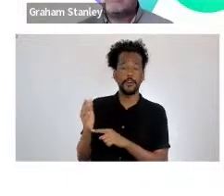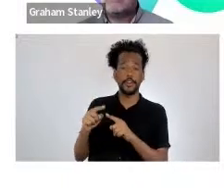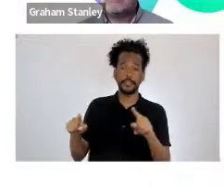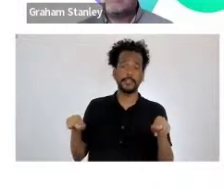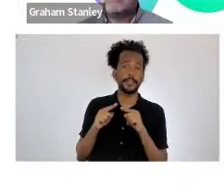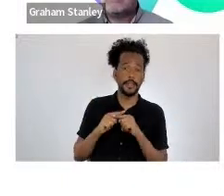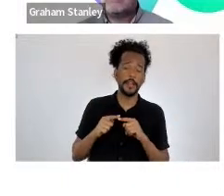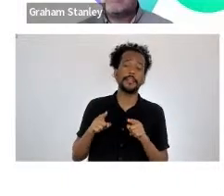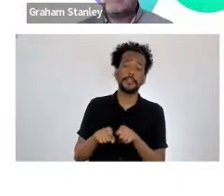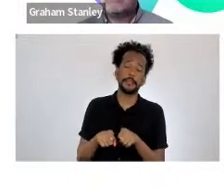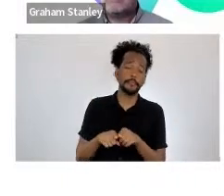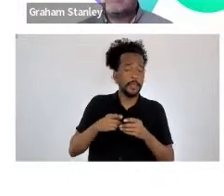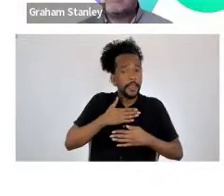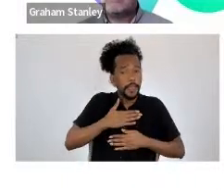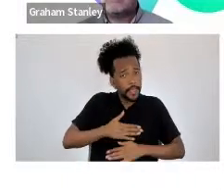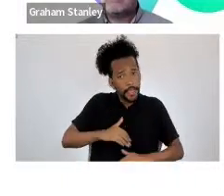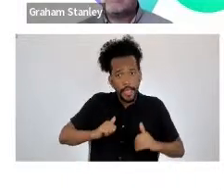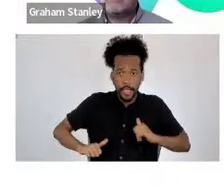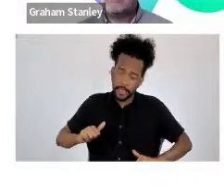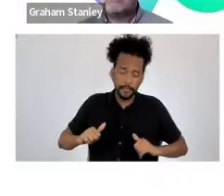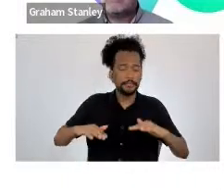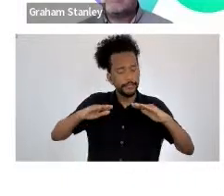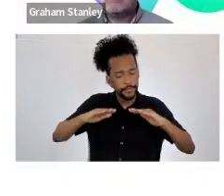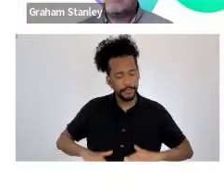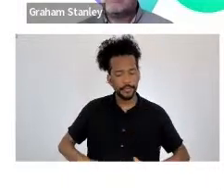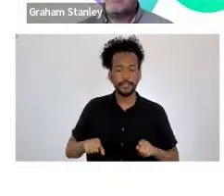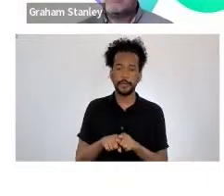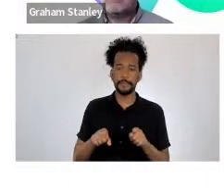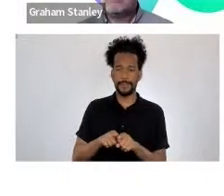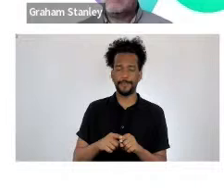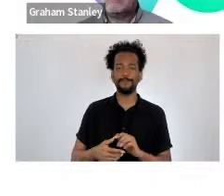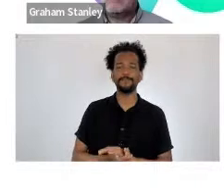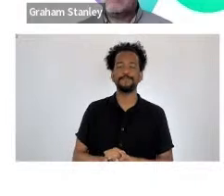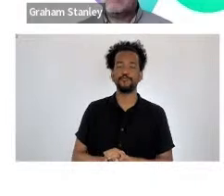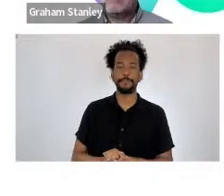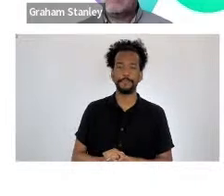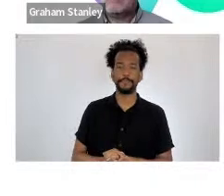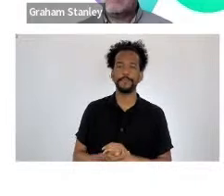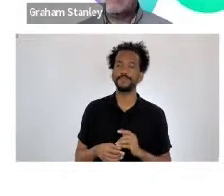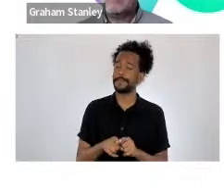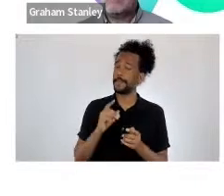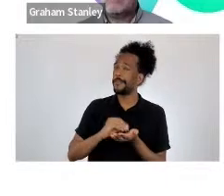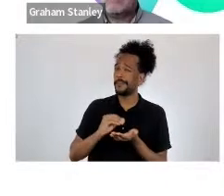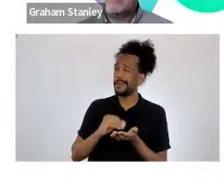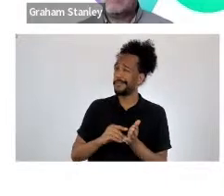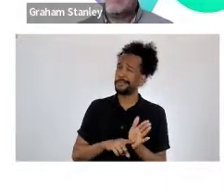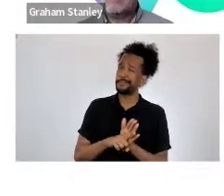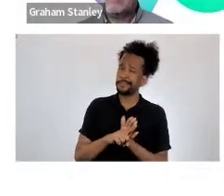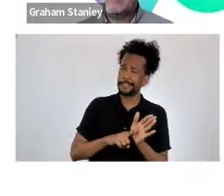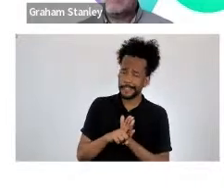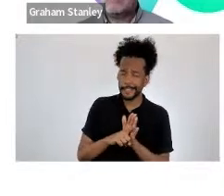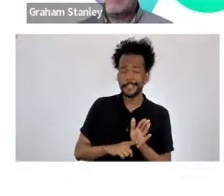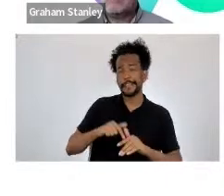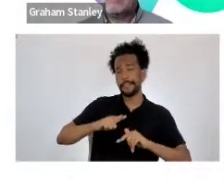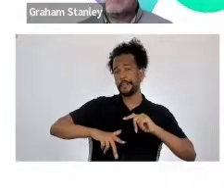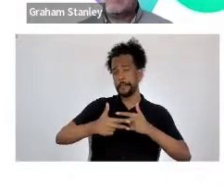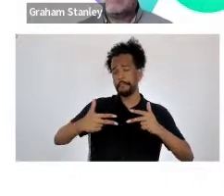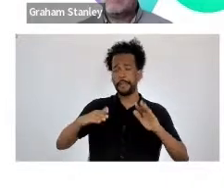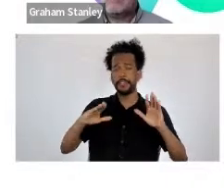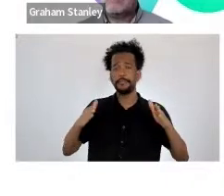public. There is a lack of research on specific tools and longer-term impact on learning, and we'll talk about this